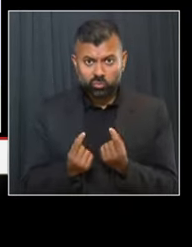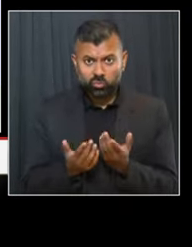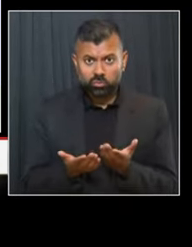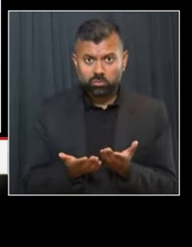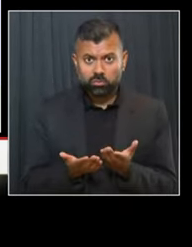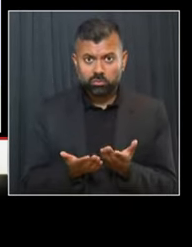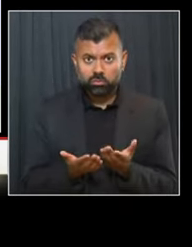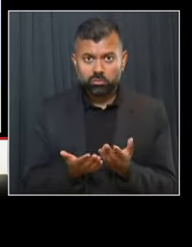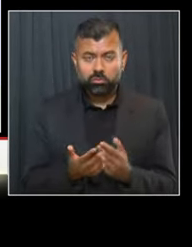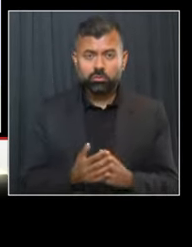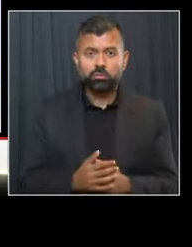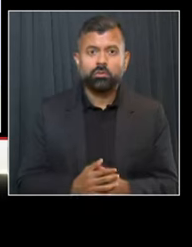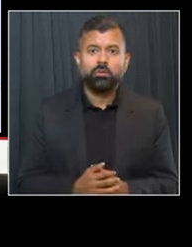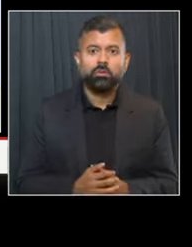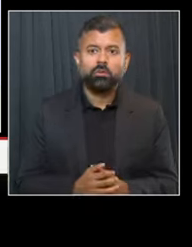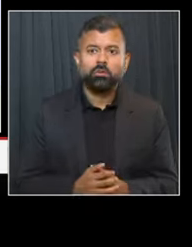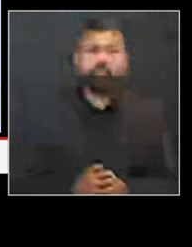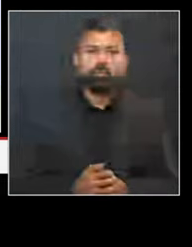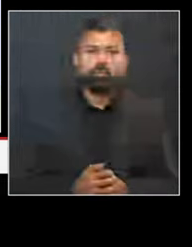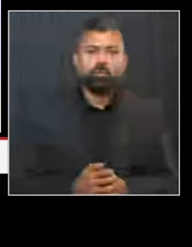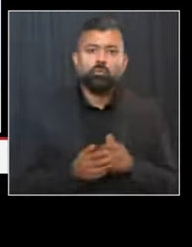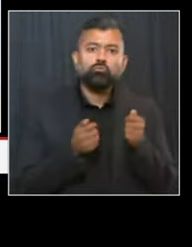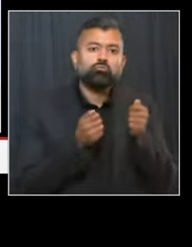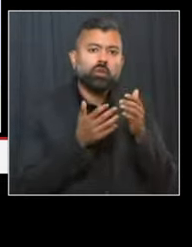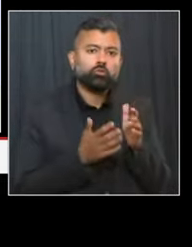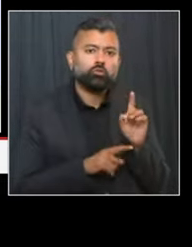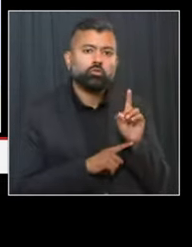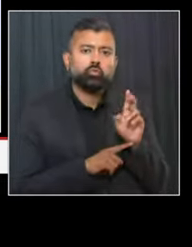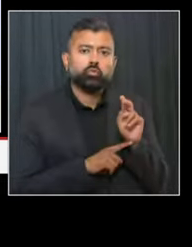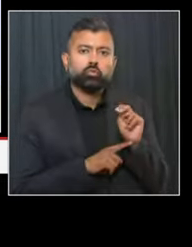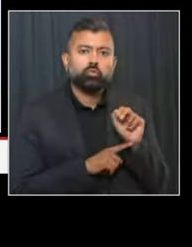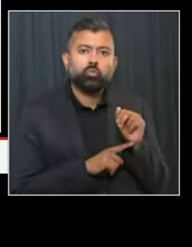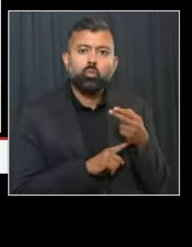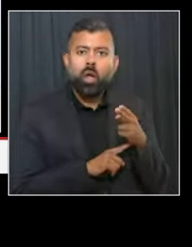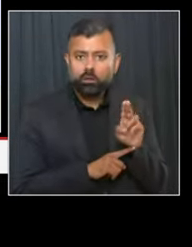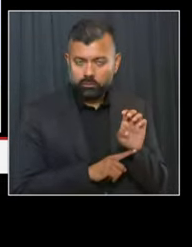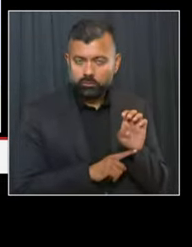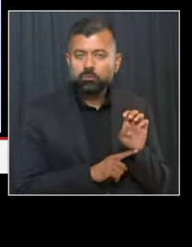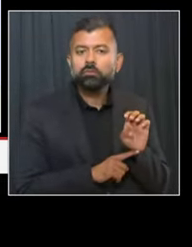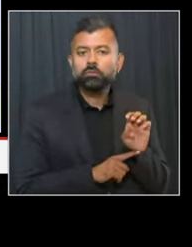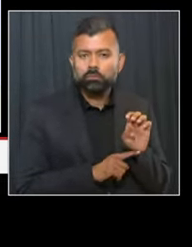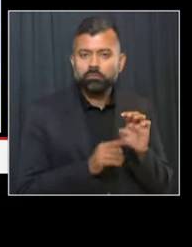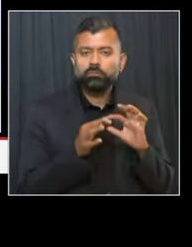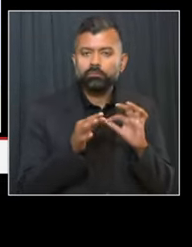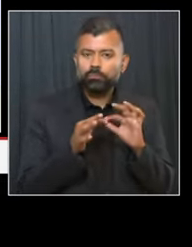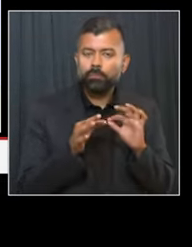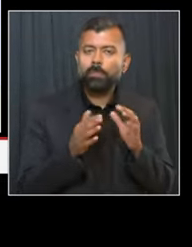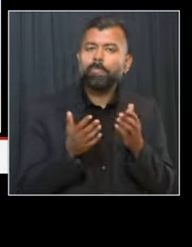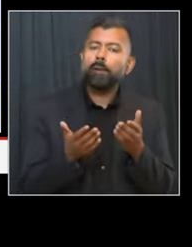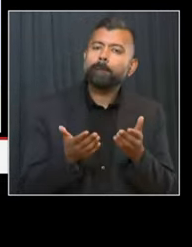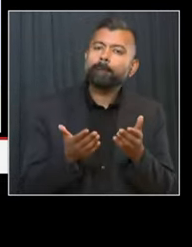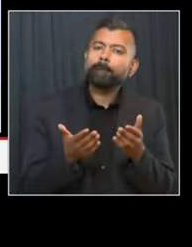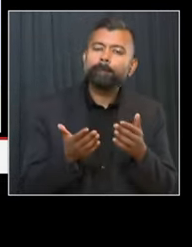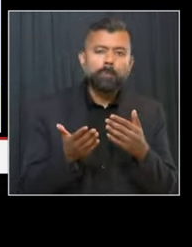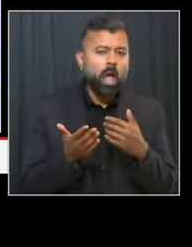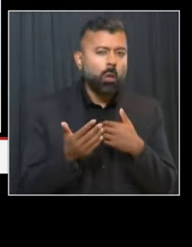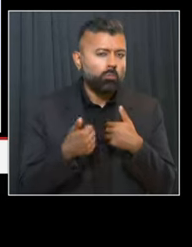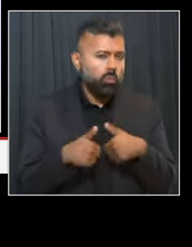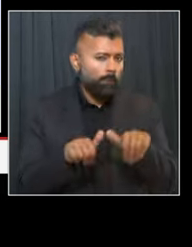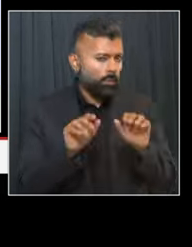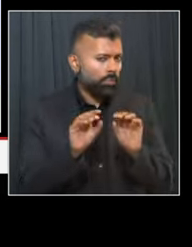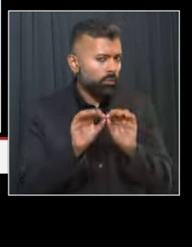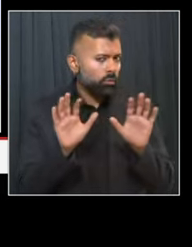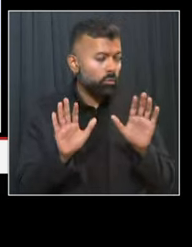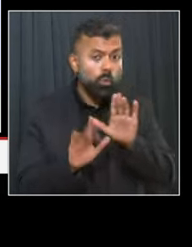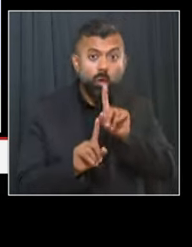So it's a good question. So, and I'll be as clear as possible in my answer. So one way in which we were able to